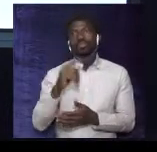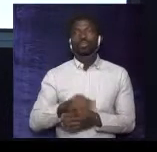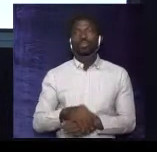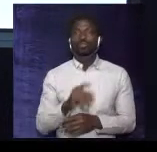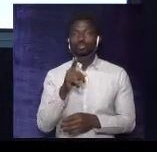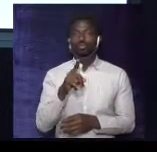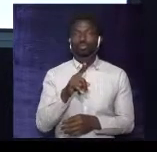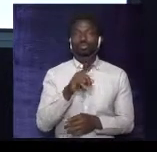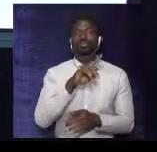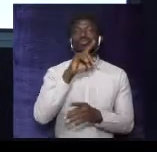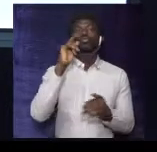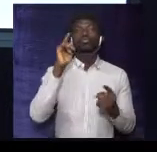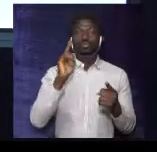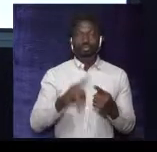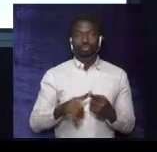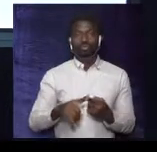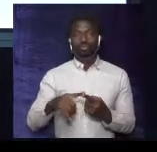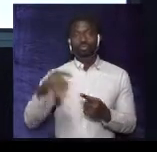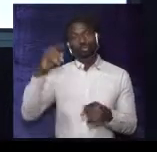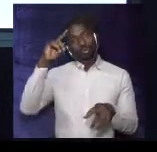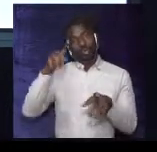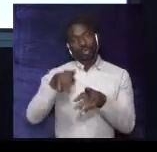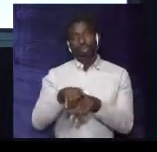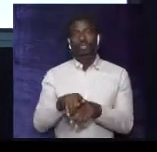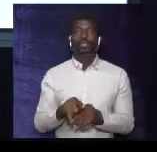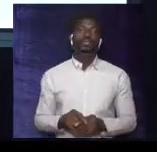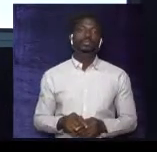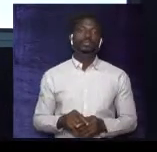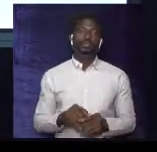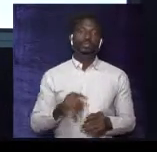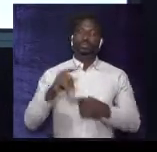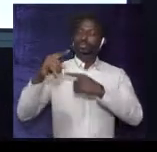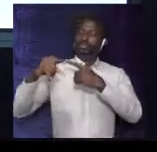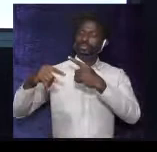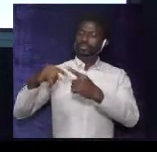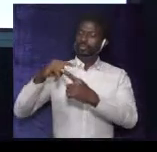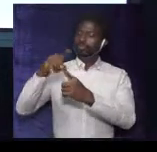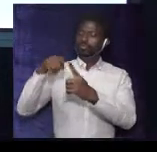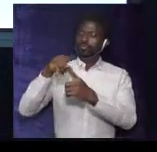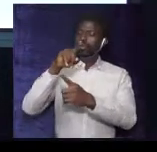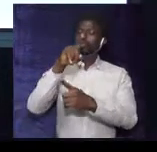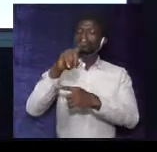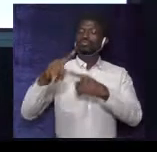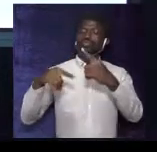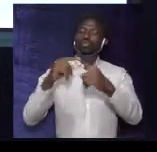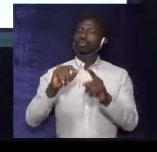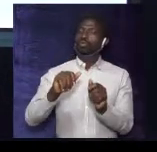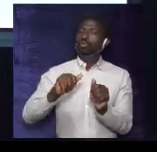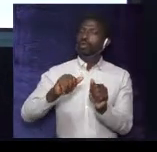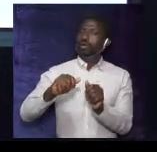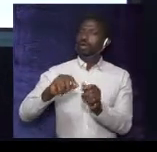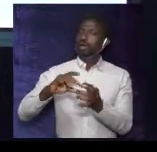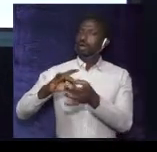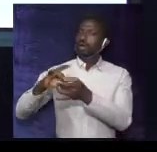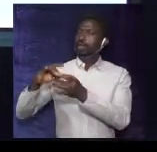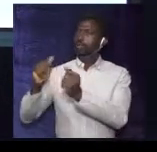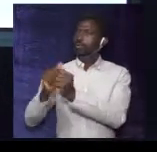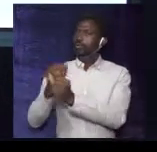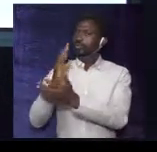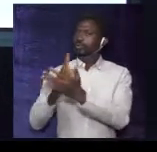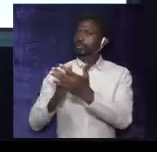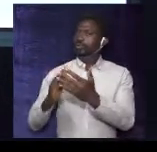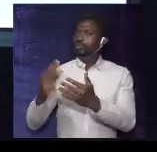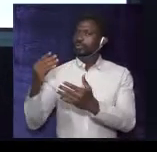That is for you. That is when you agree with. When you go along with something, that means you